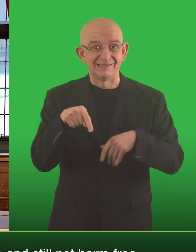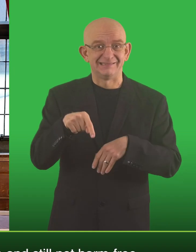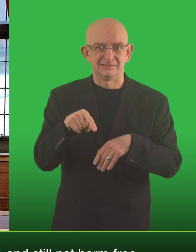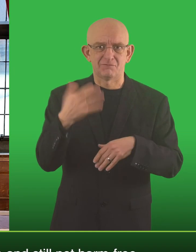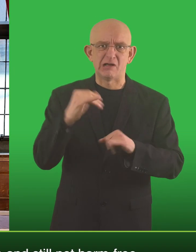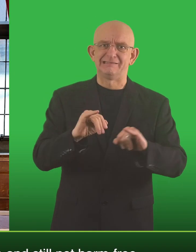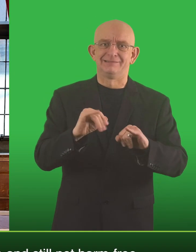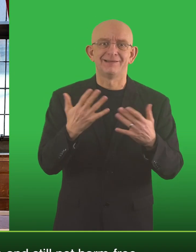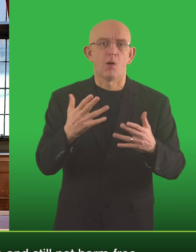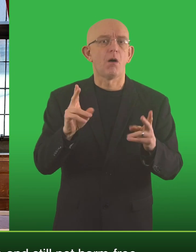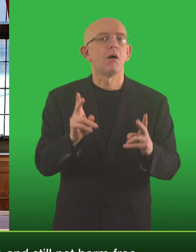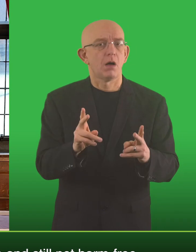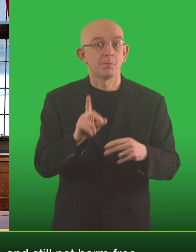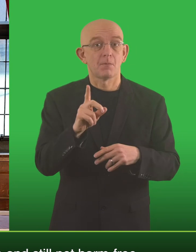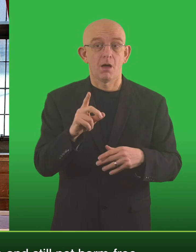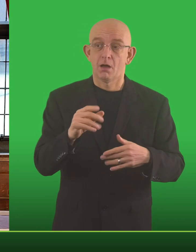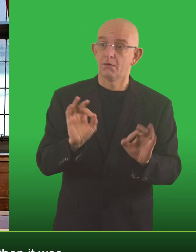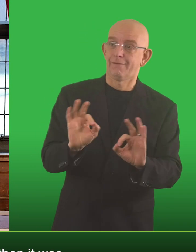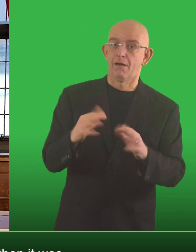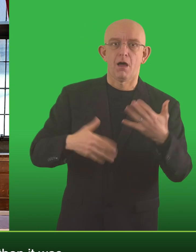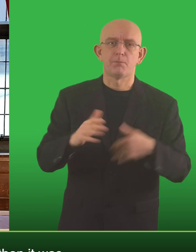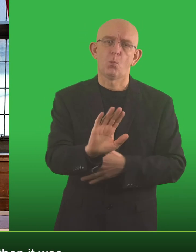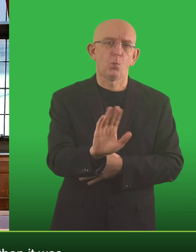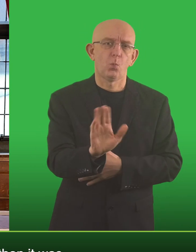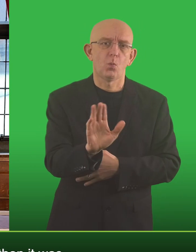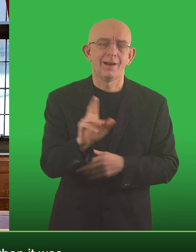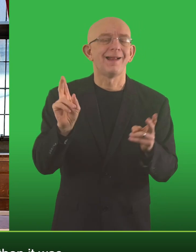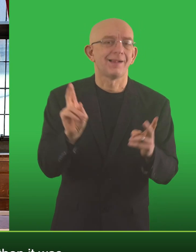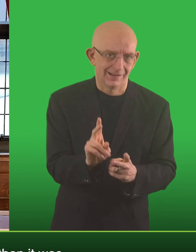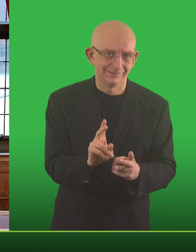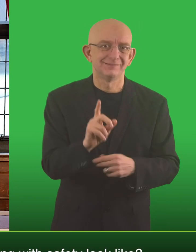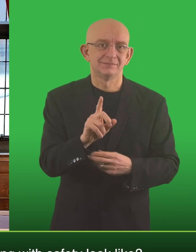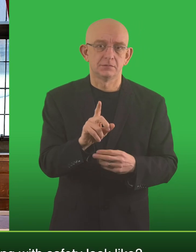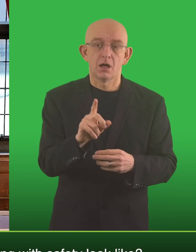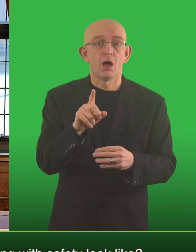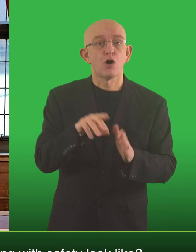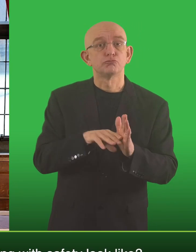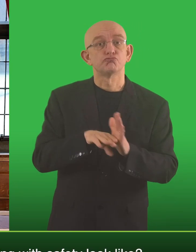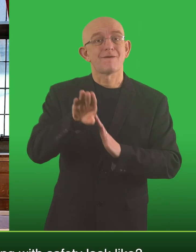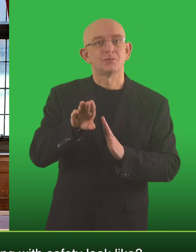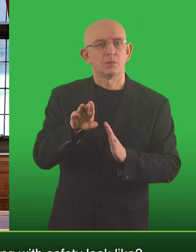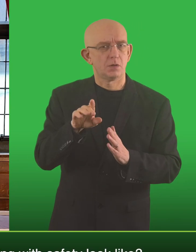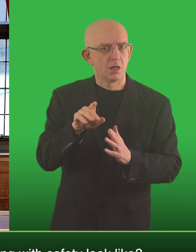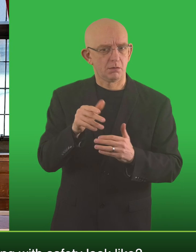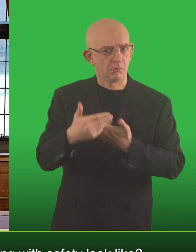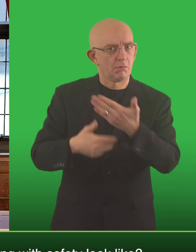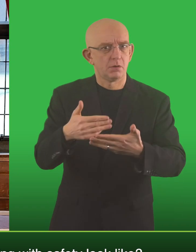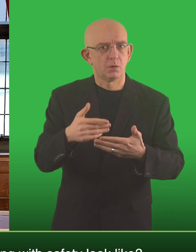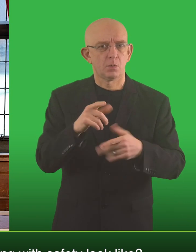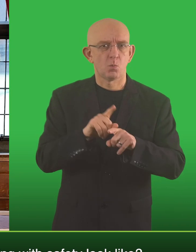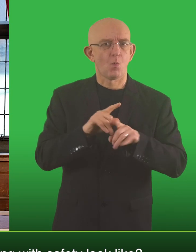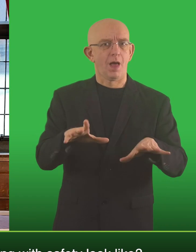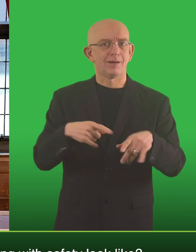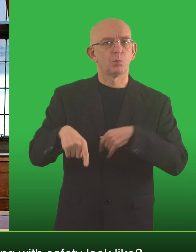defanged but still there, and still not harm-free, but certainly much less harmful than it was. what does recovery, what does long-term living with safely look